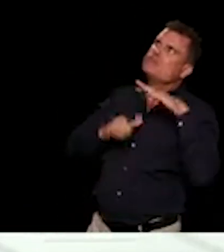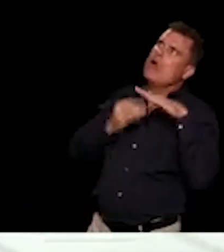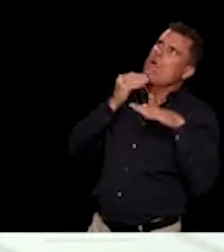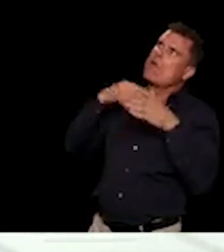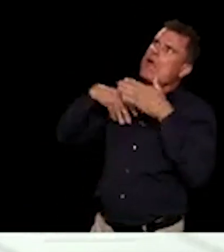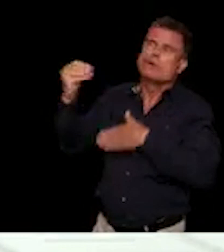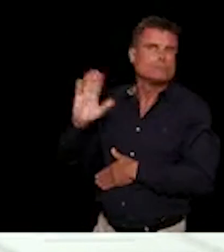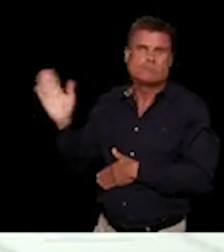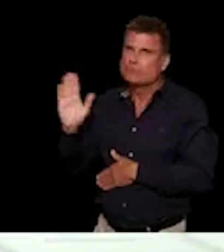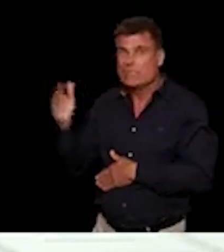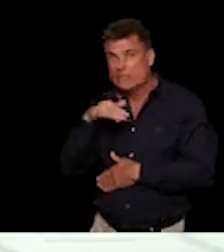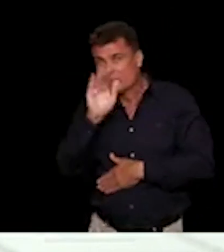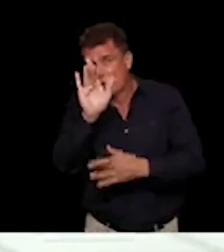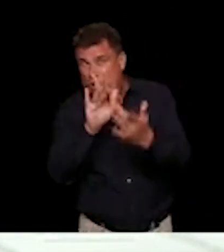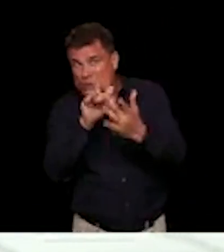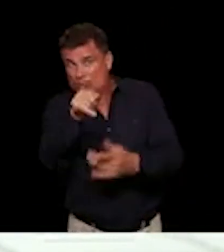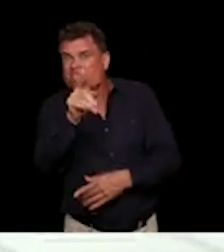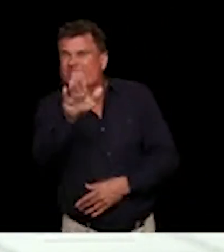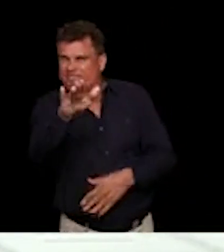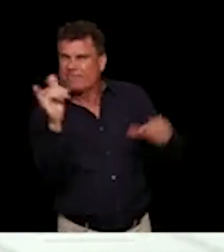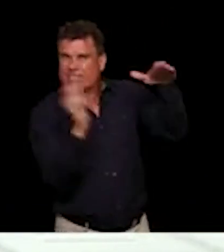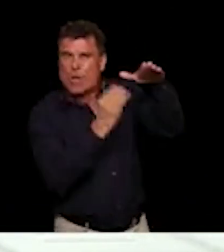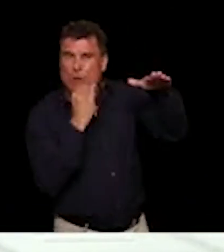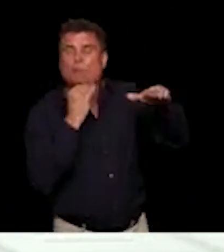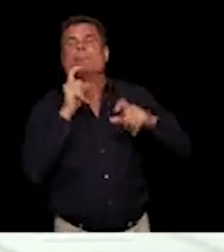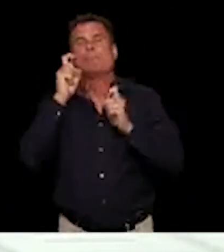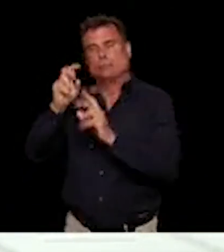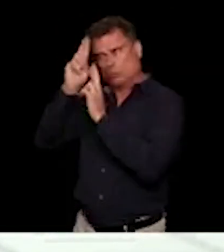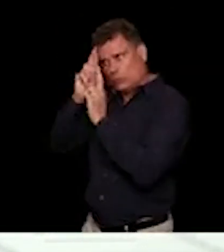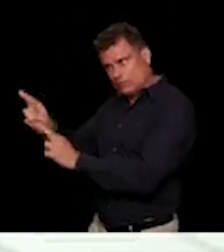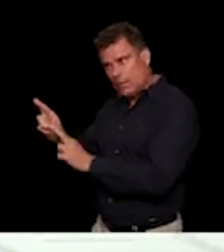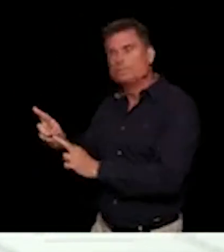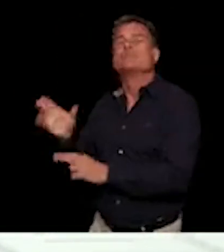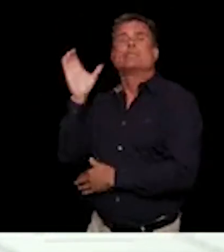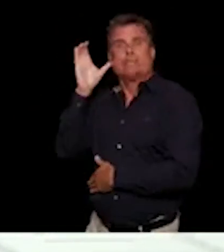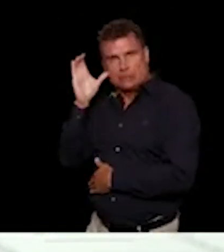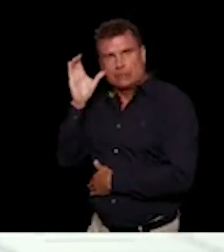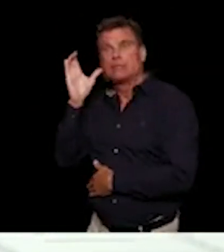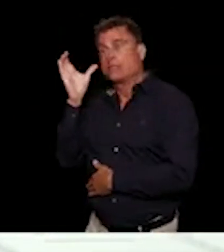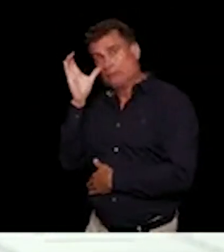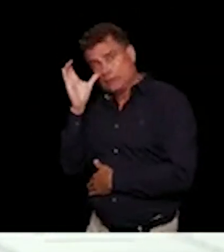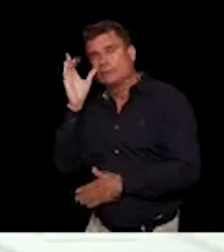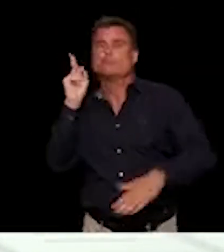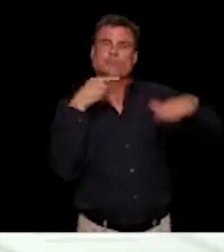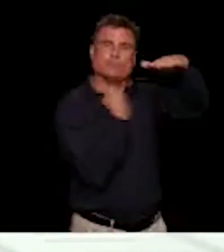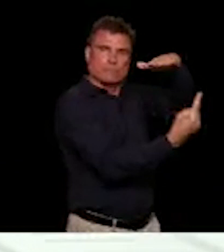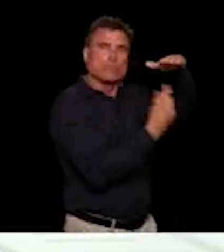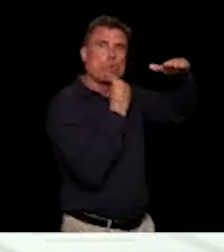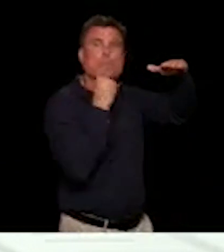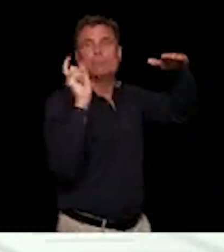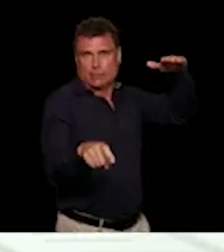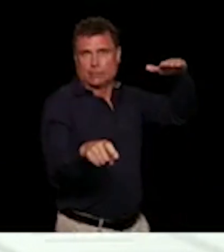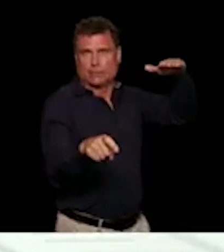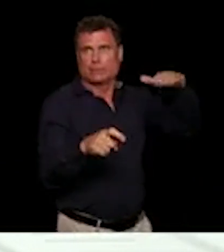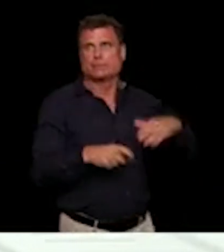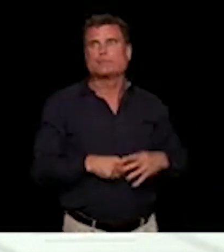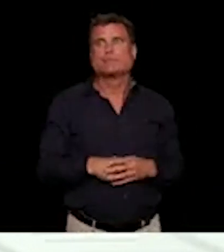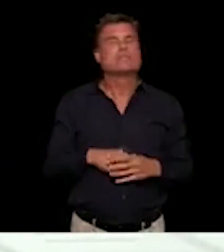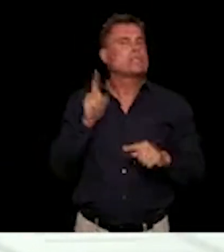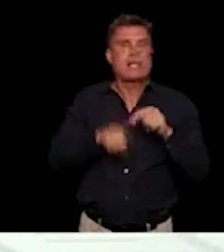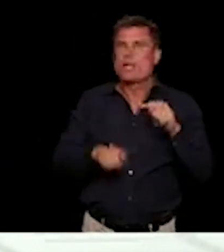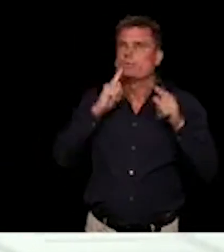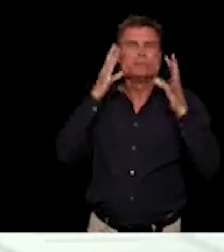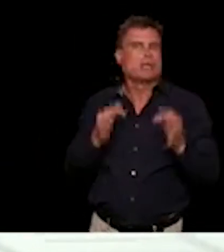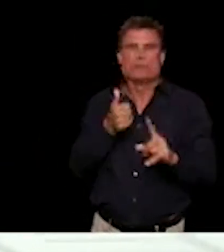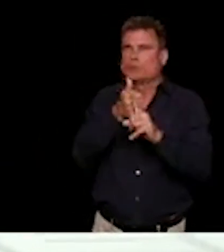community. So where we are today is that we all know what we need to do to protect ourselves and each other, and this is the